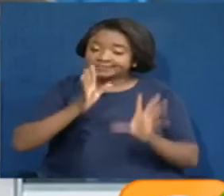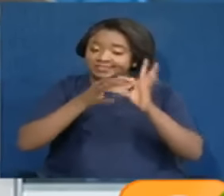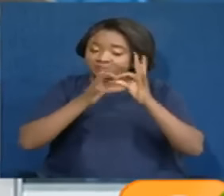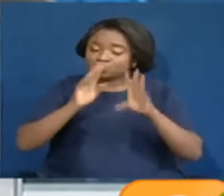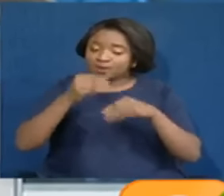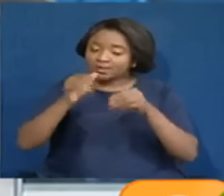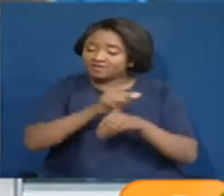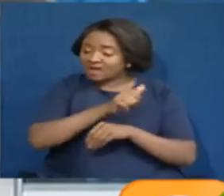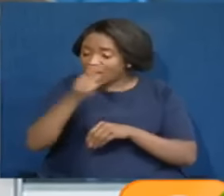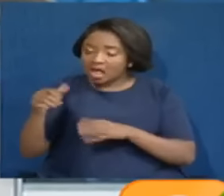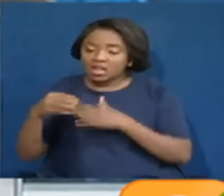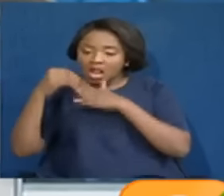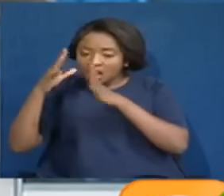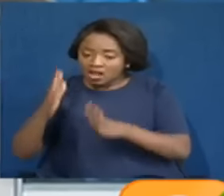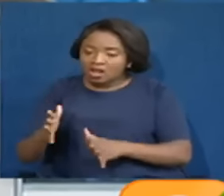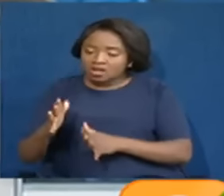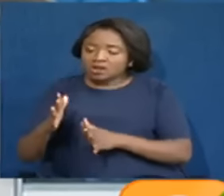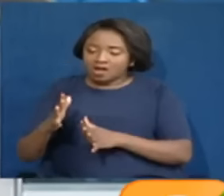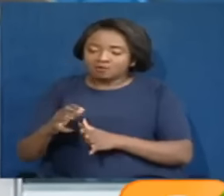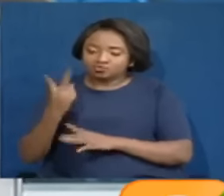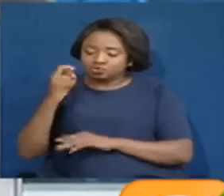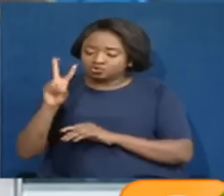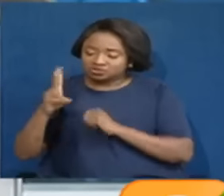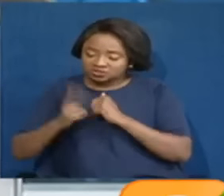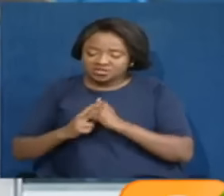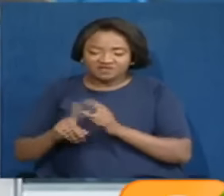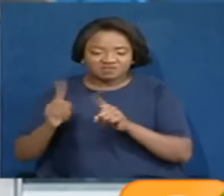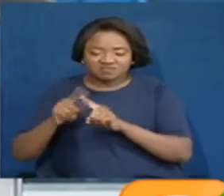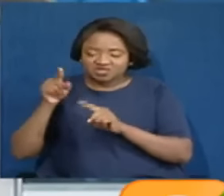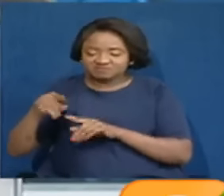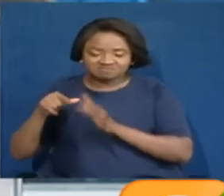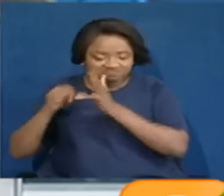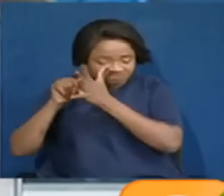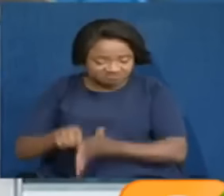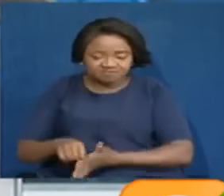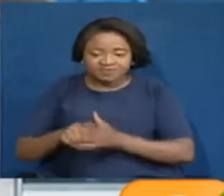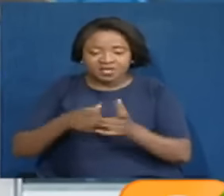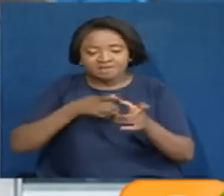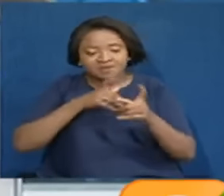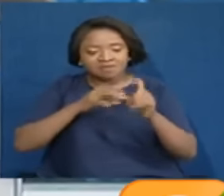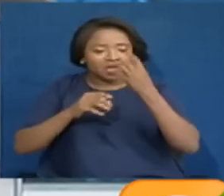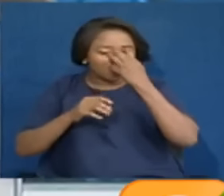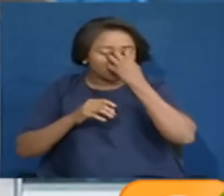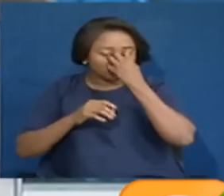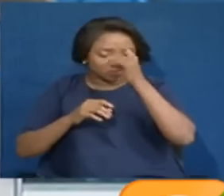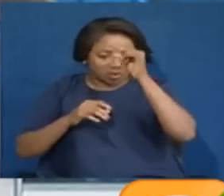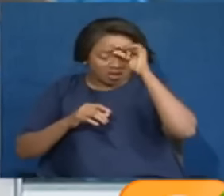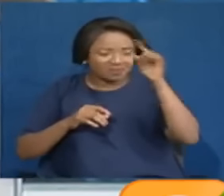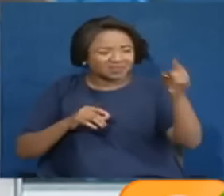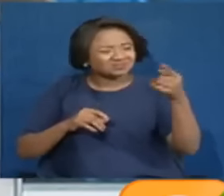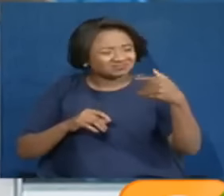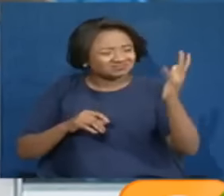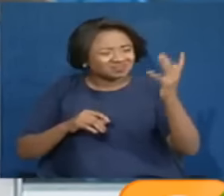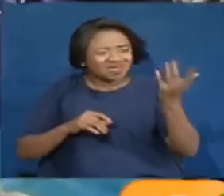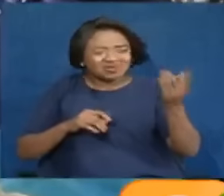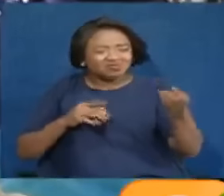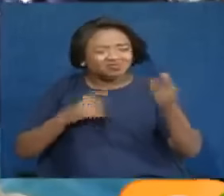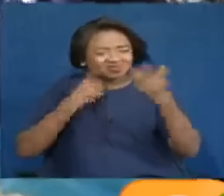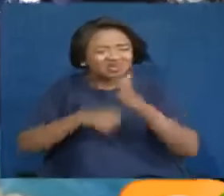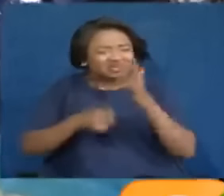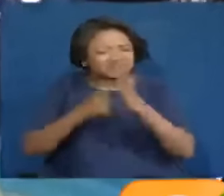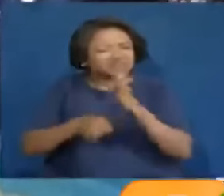now narrates, the leaders have continued to call out the President William Ruto administration over high taxes.